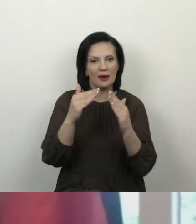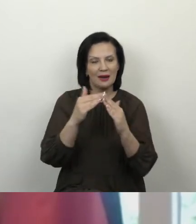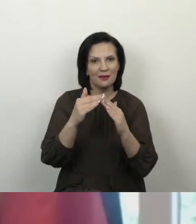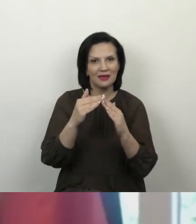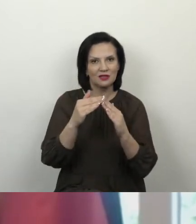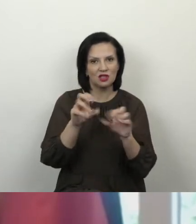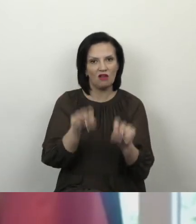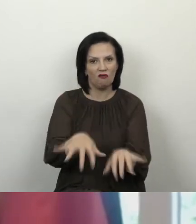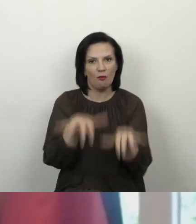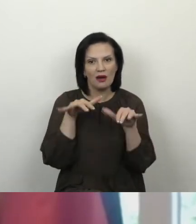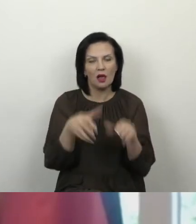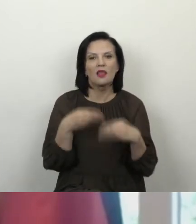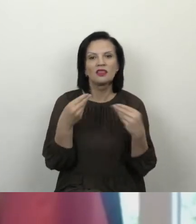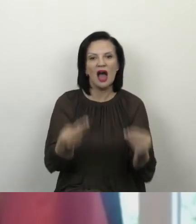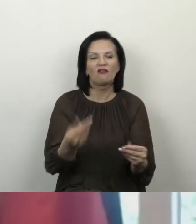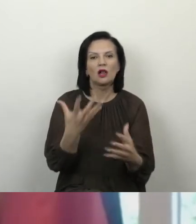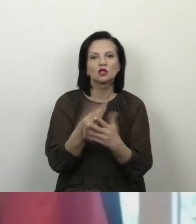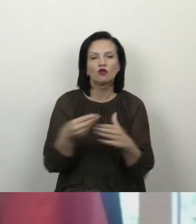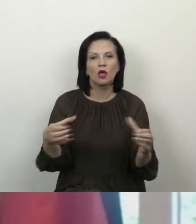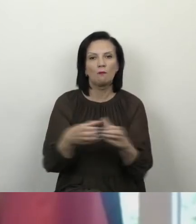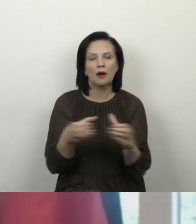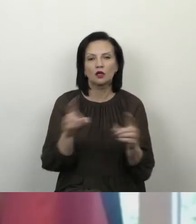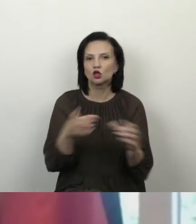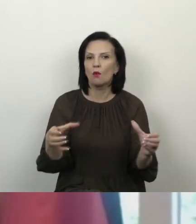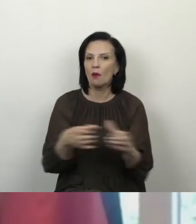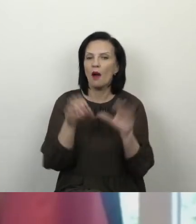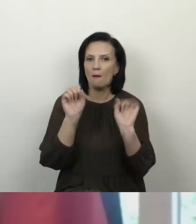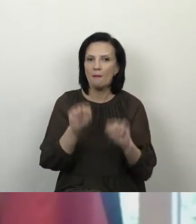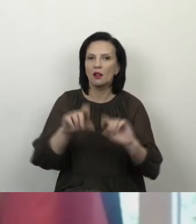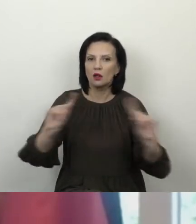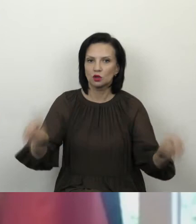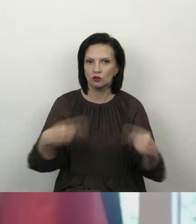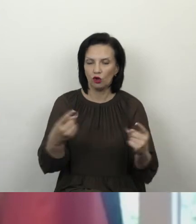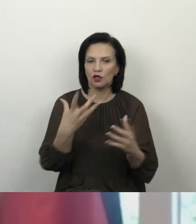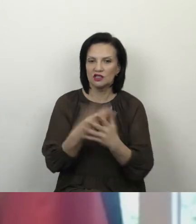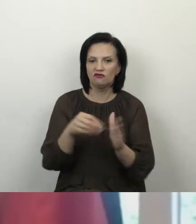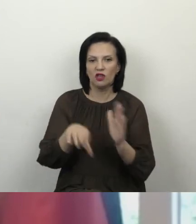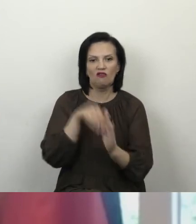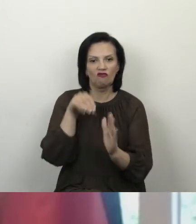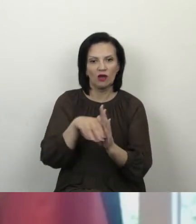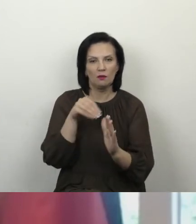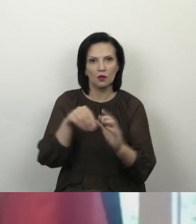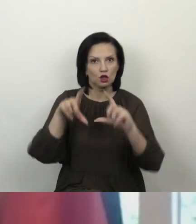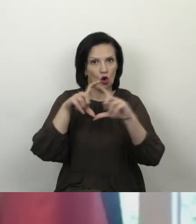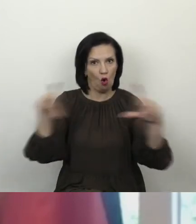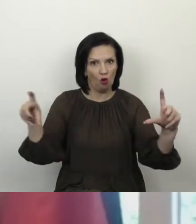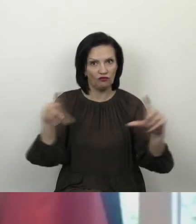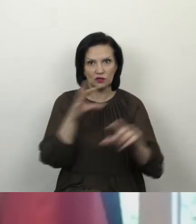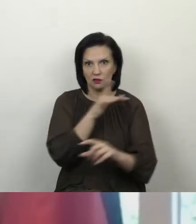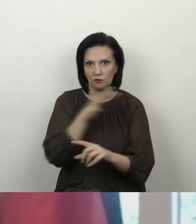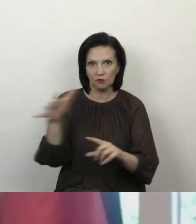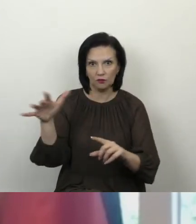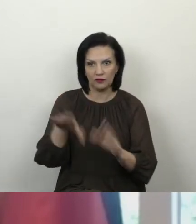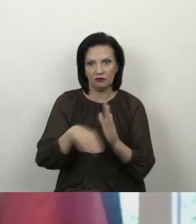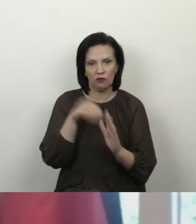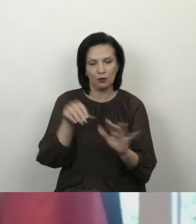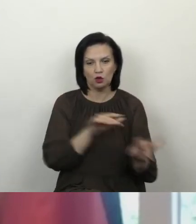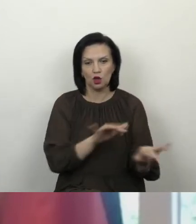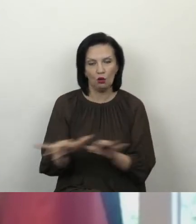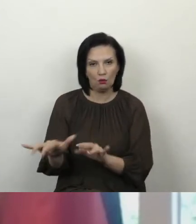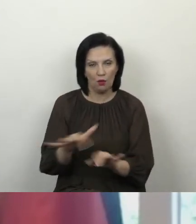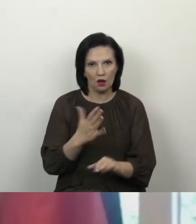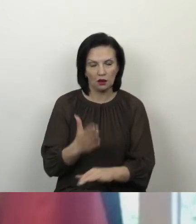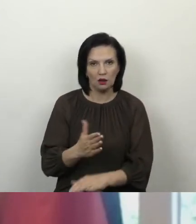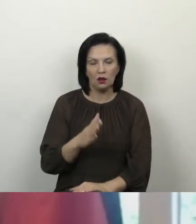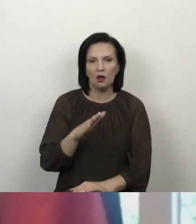to set up its campaign office during the election campaign. The use of